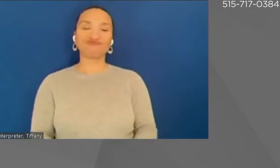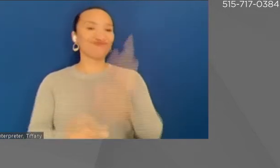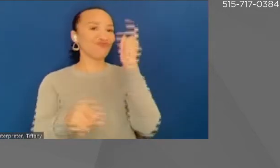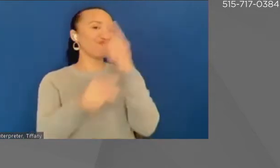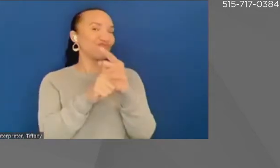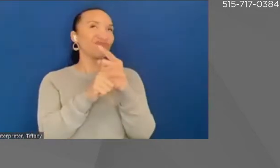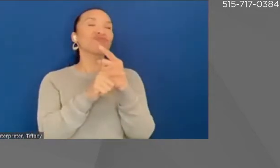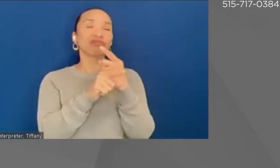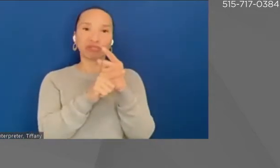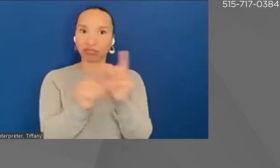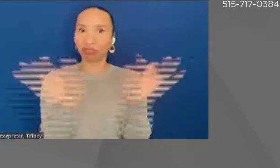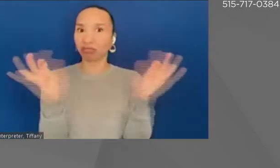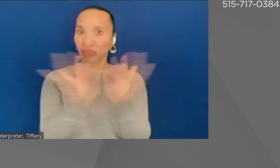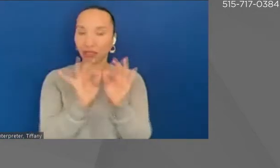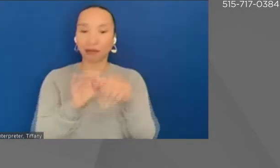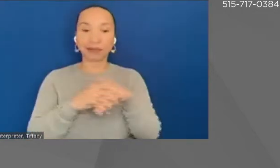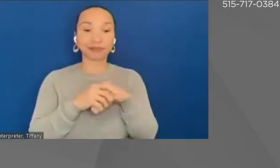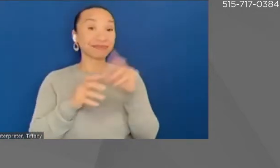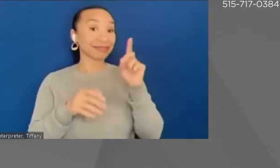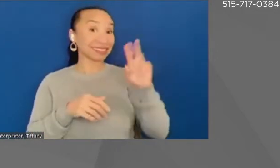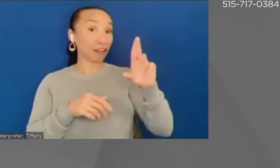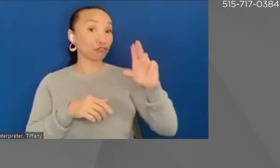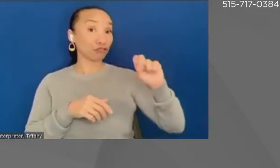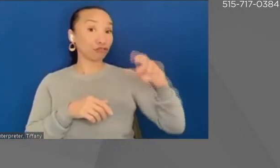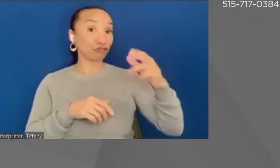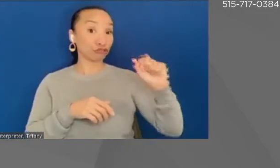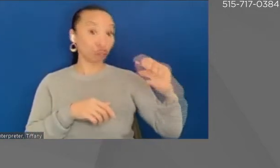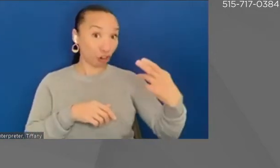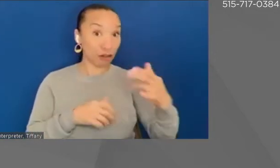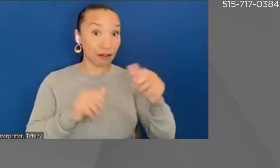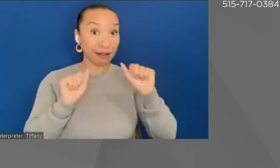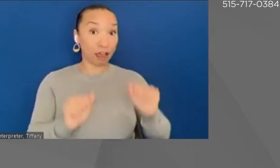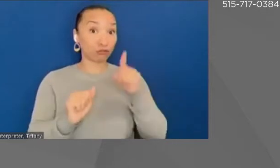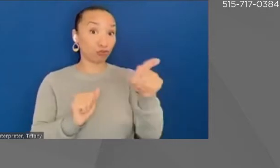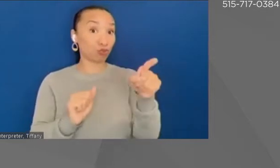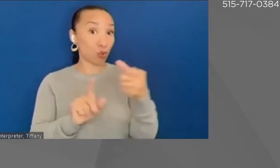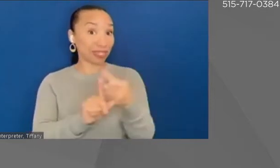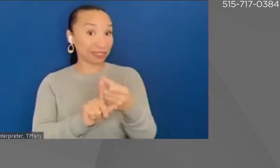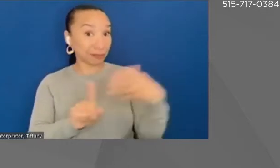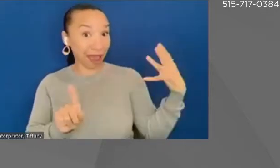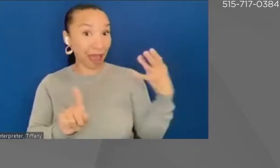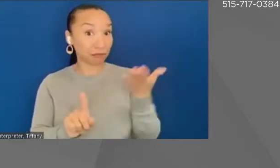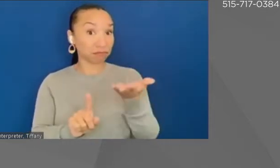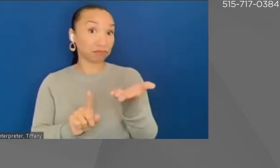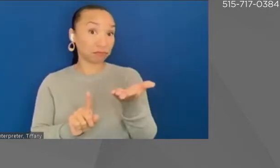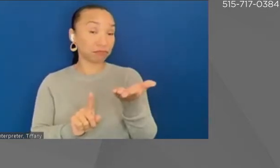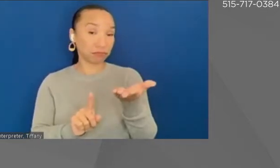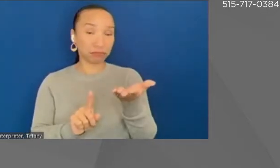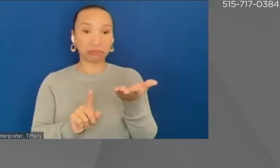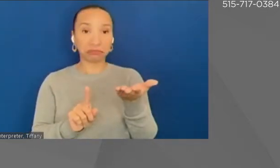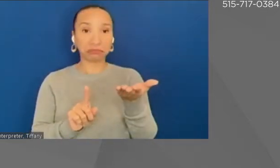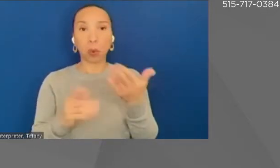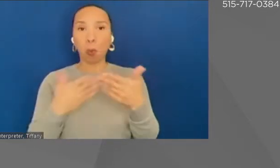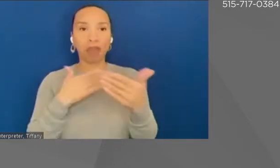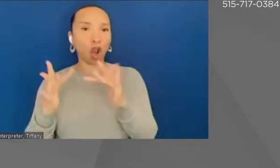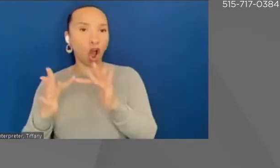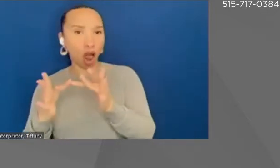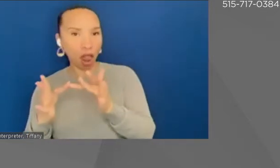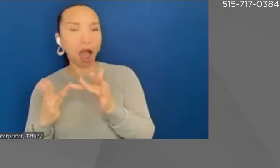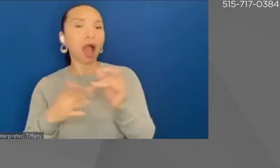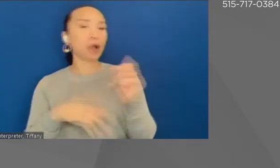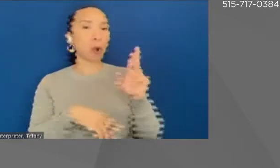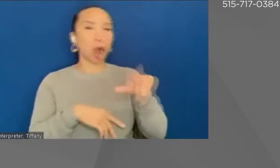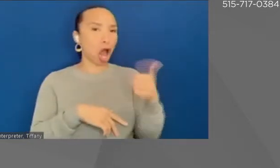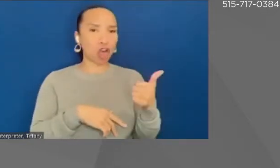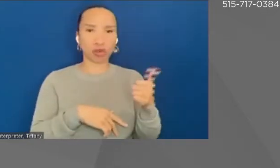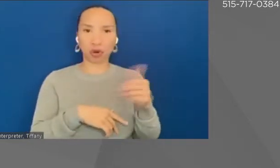there. Dr. Shah, can you expand on ways that you think, whether it be online or other ways that we can make interventions